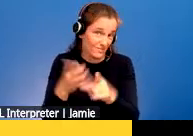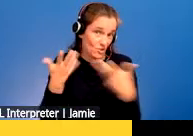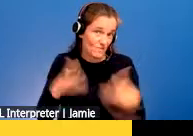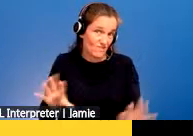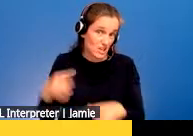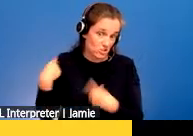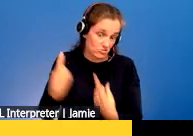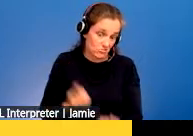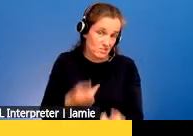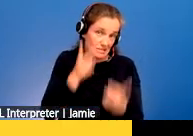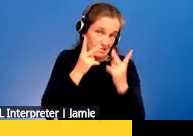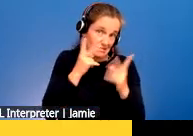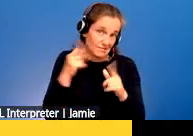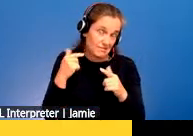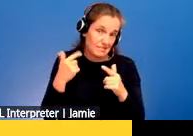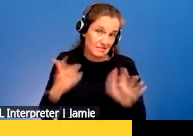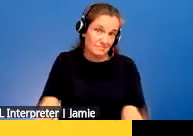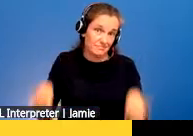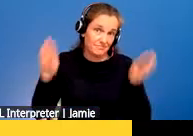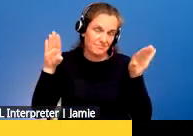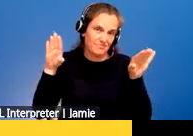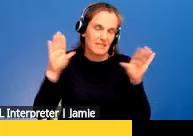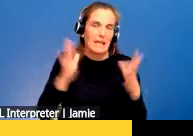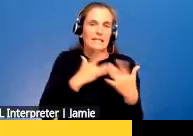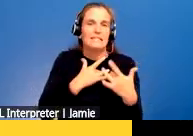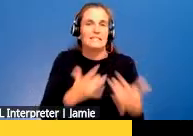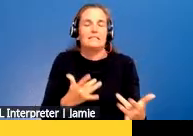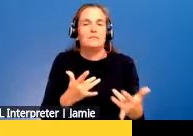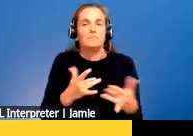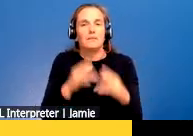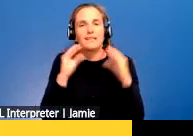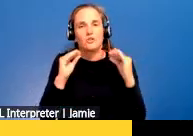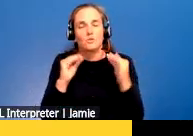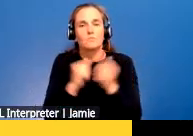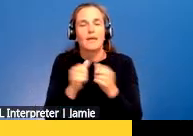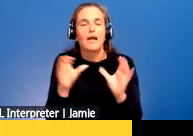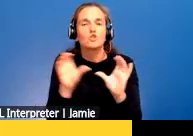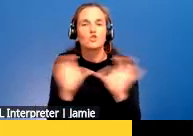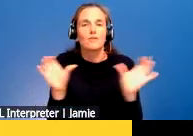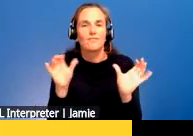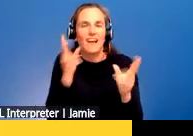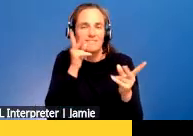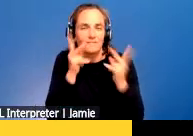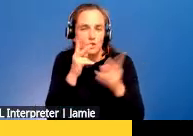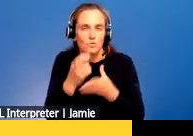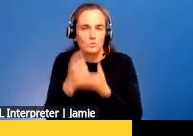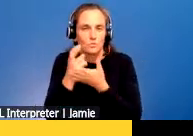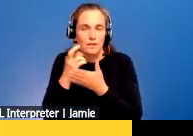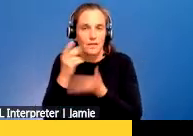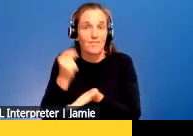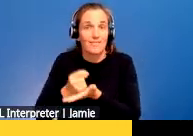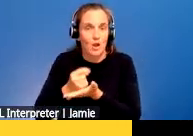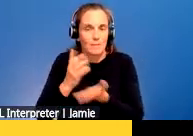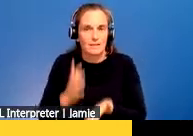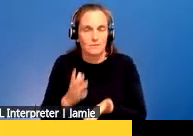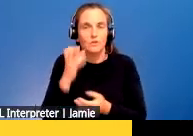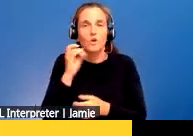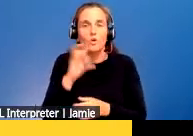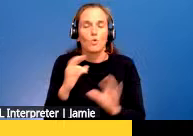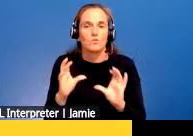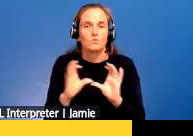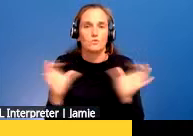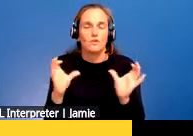is often taught by a certified vision rehabilitation therapist or by a certified assistive technology